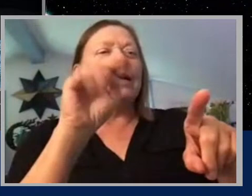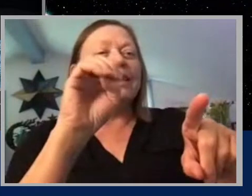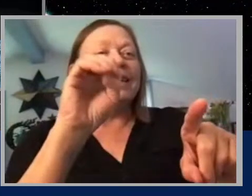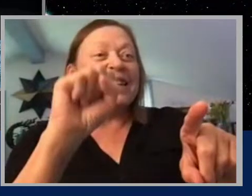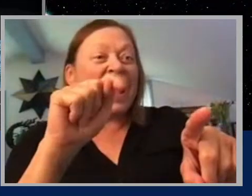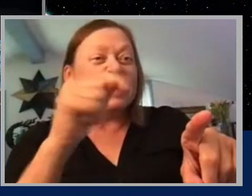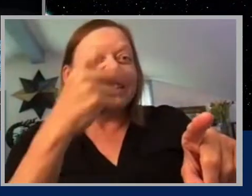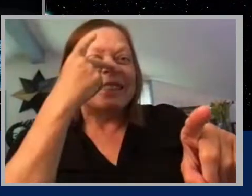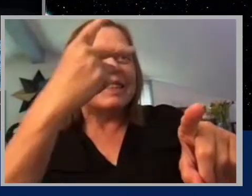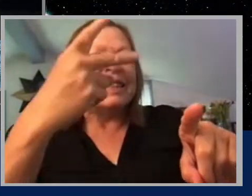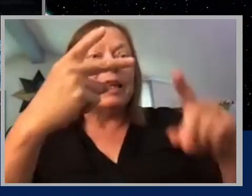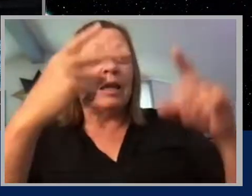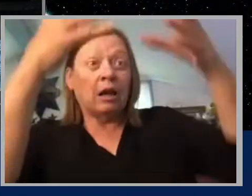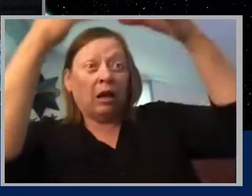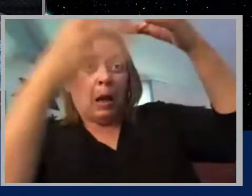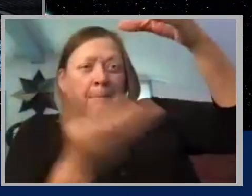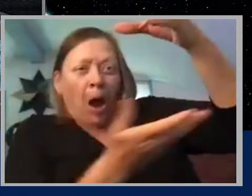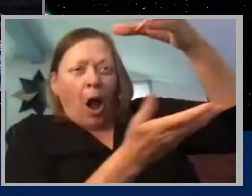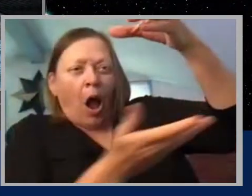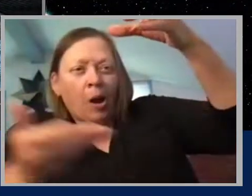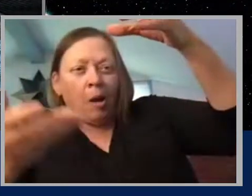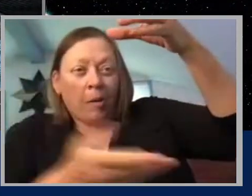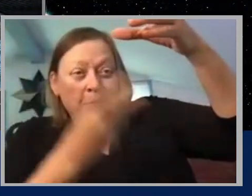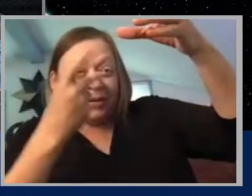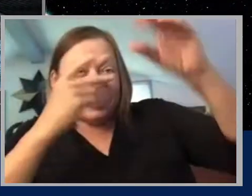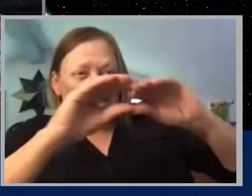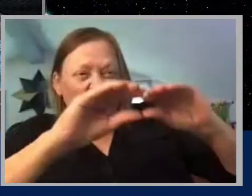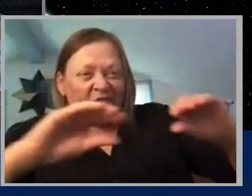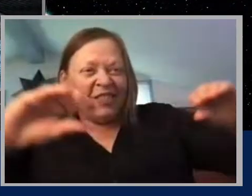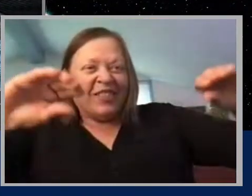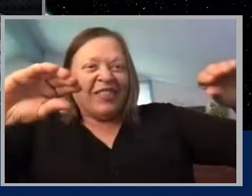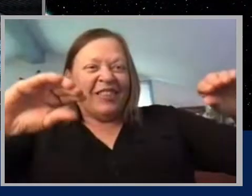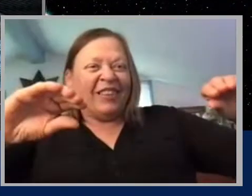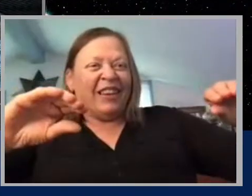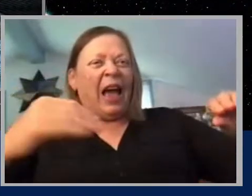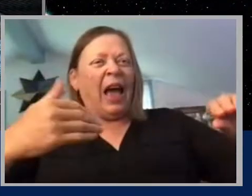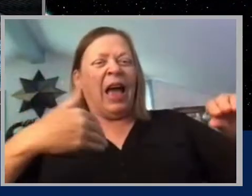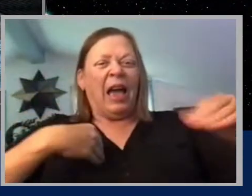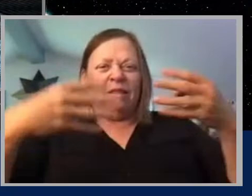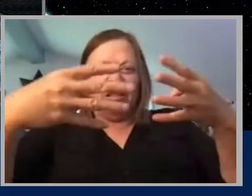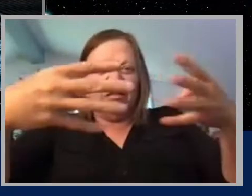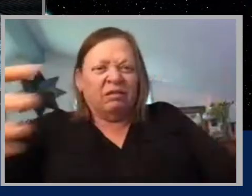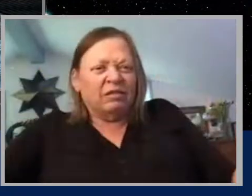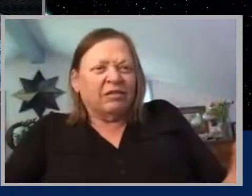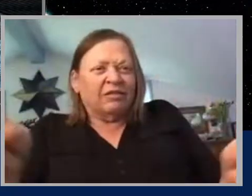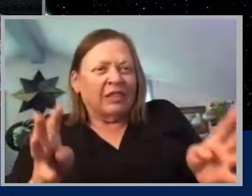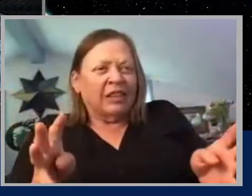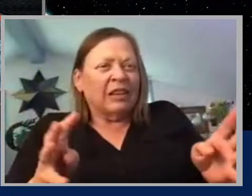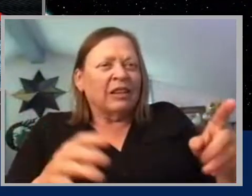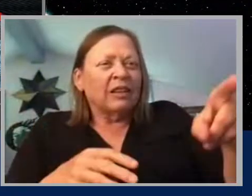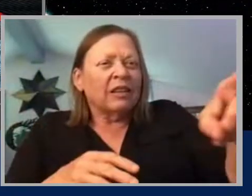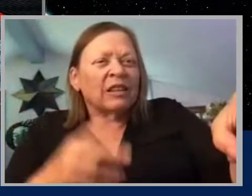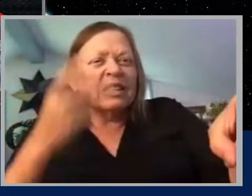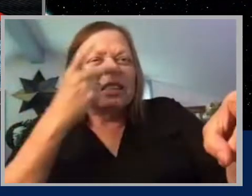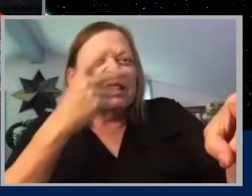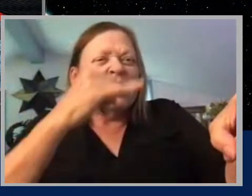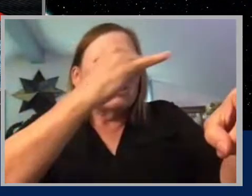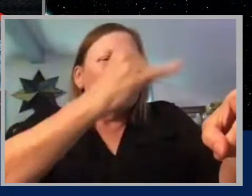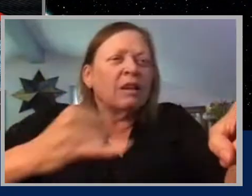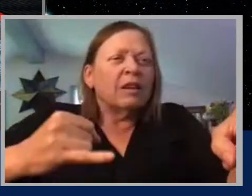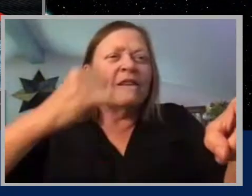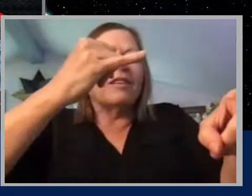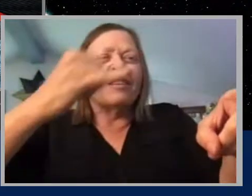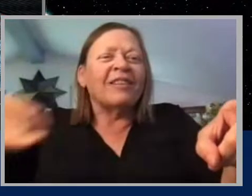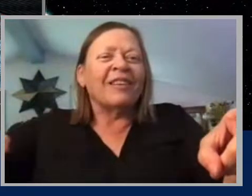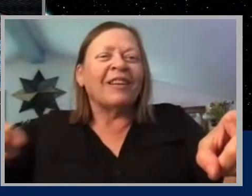But you said they translate that, right? And it looks like there's some rails here or something. Like these things here almost look like little slide guides or rails